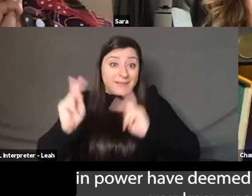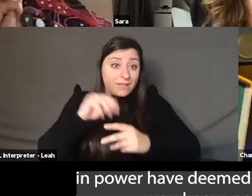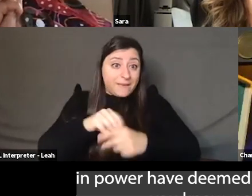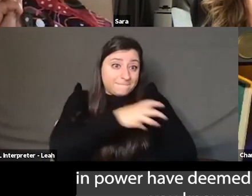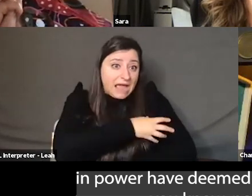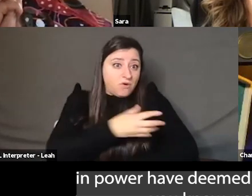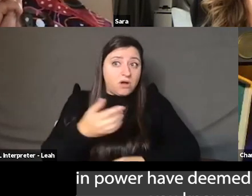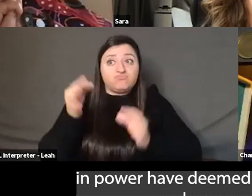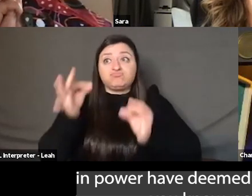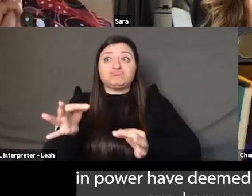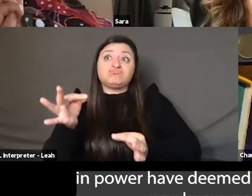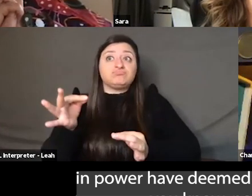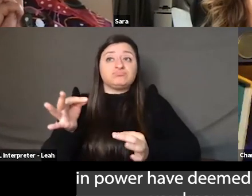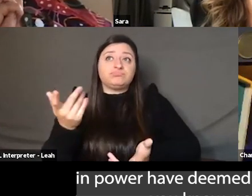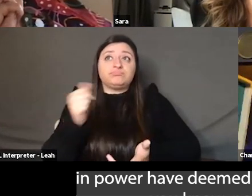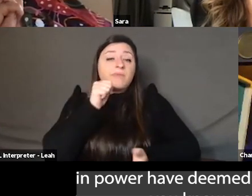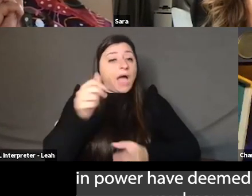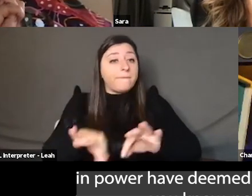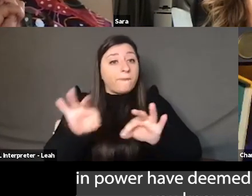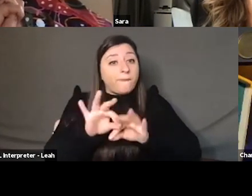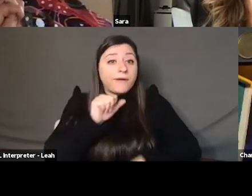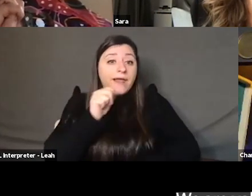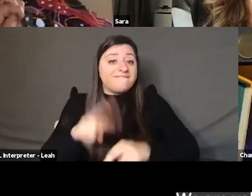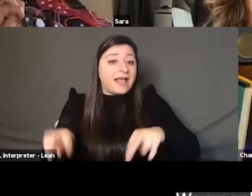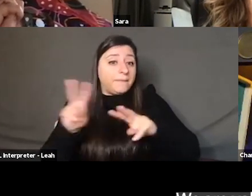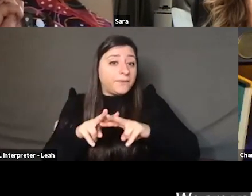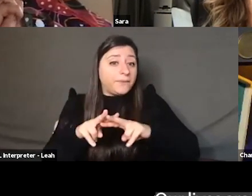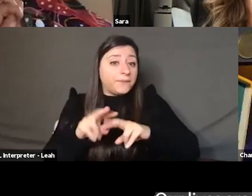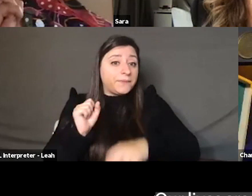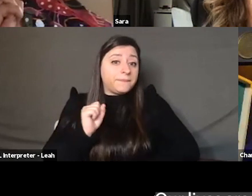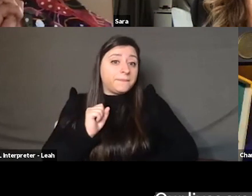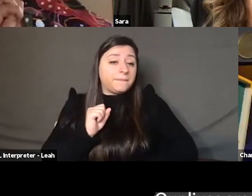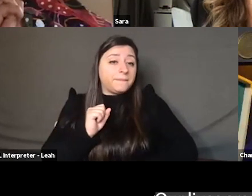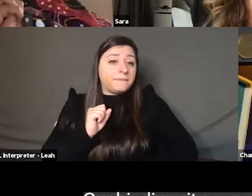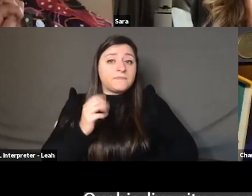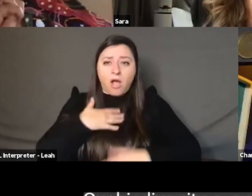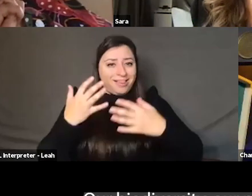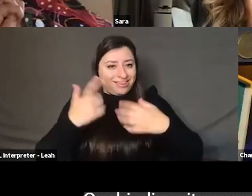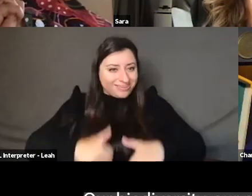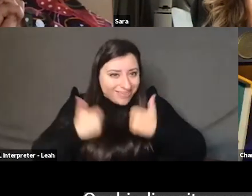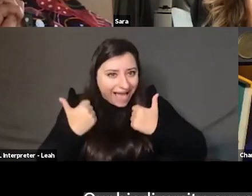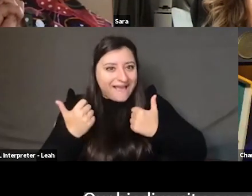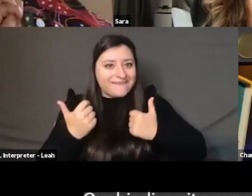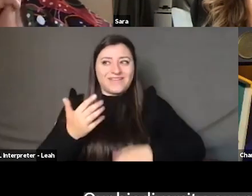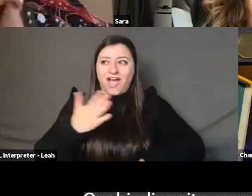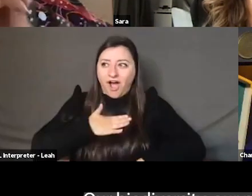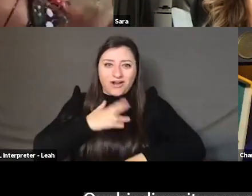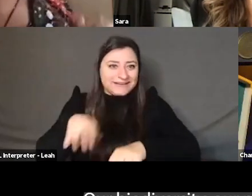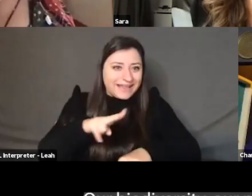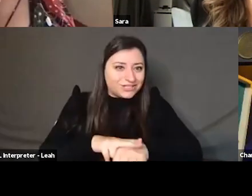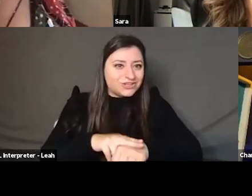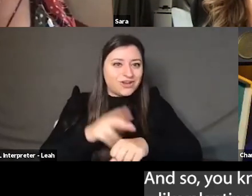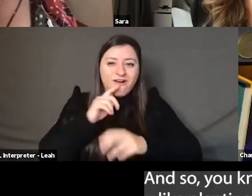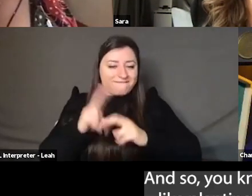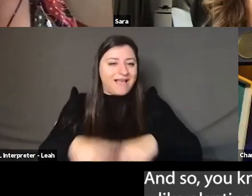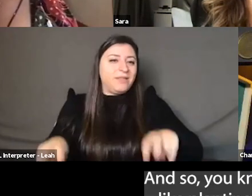have deemed as non-essential or, you know, not valuable. We are valuable, our lives are valuable, our biodiversity, our nature are